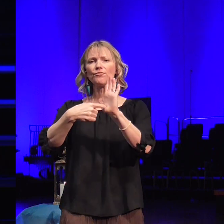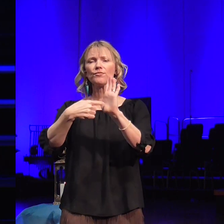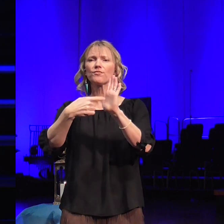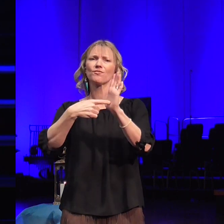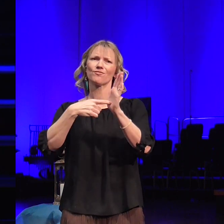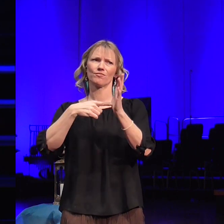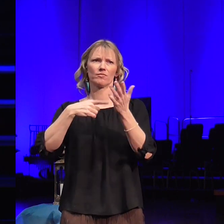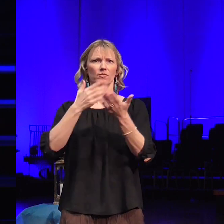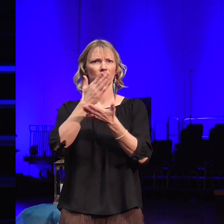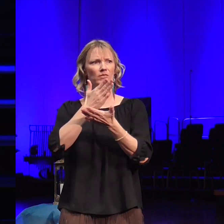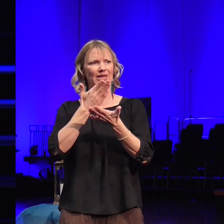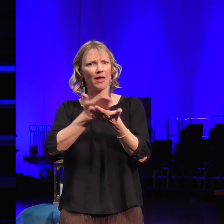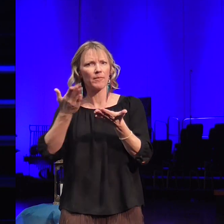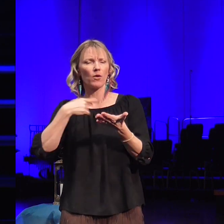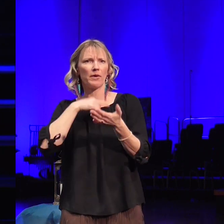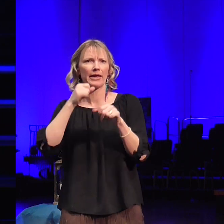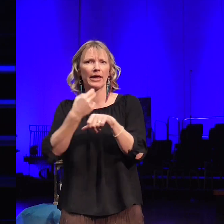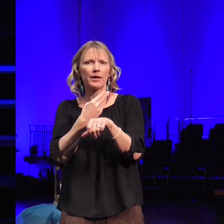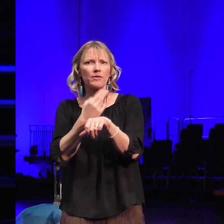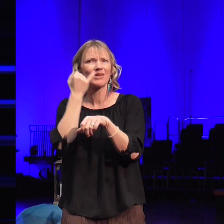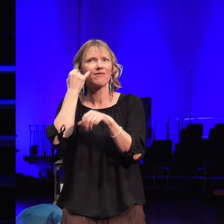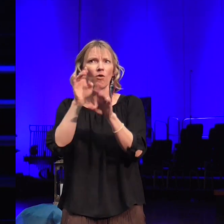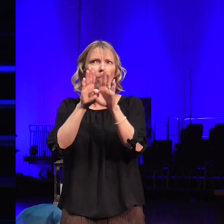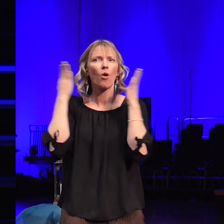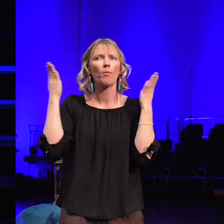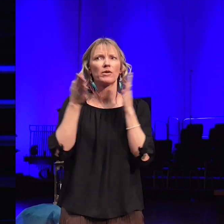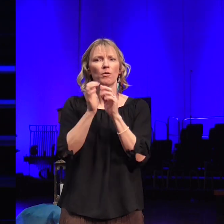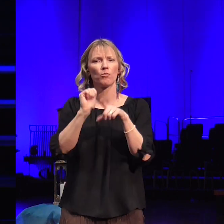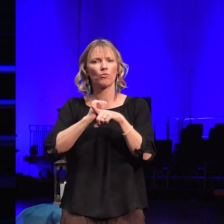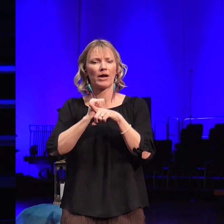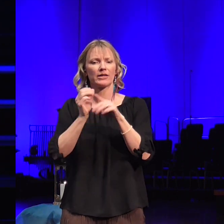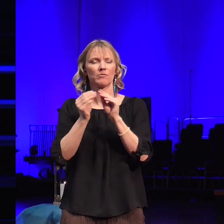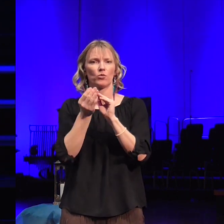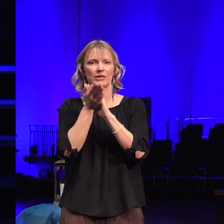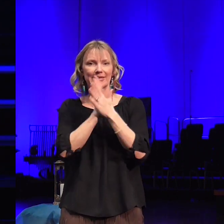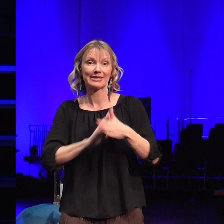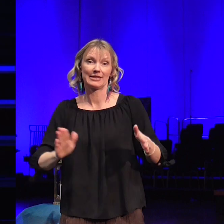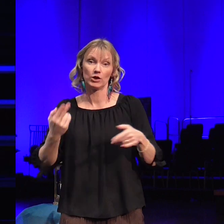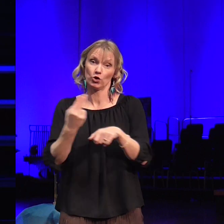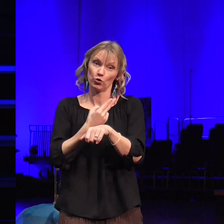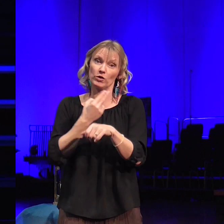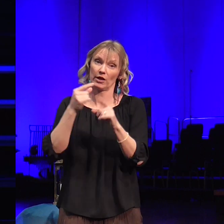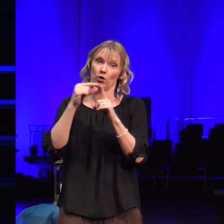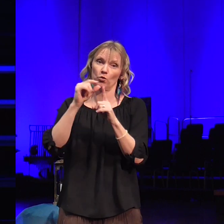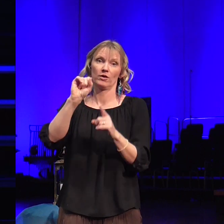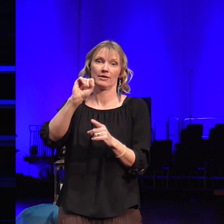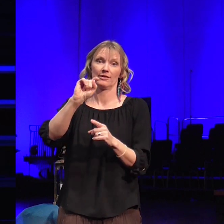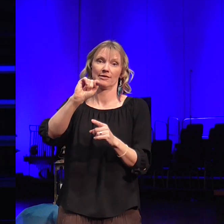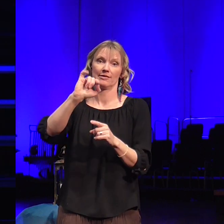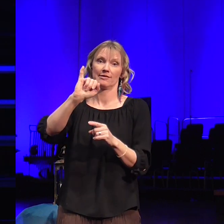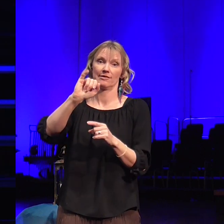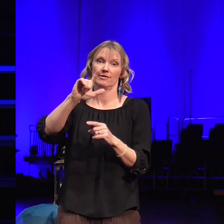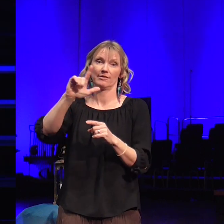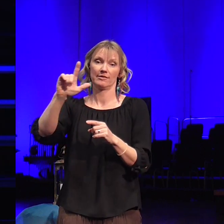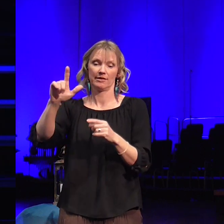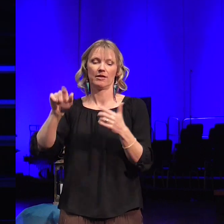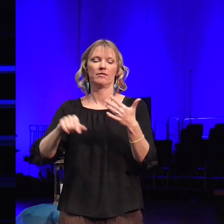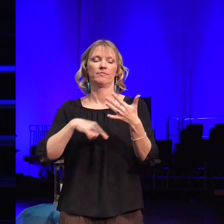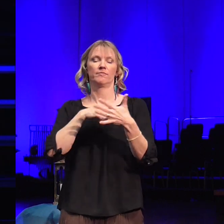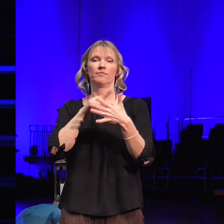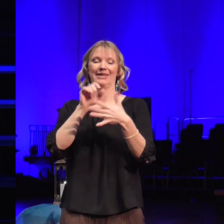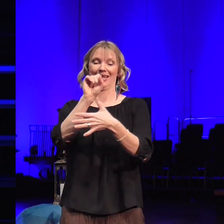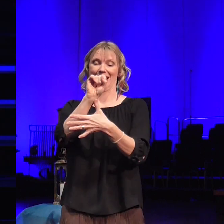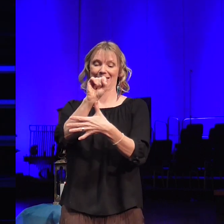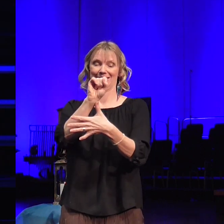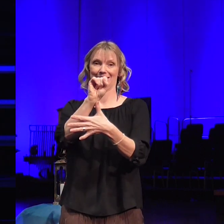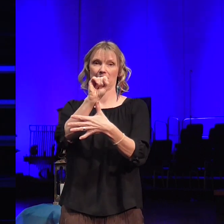that we could use if we're open to practicing more stillness. And it's using the word still. And so the word still is an